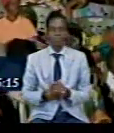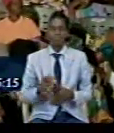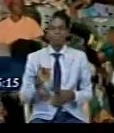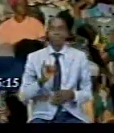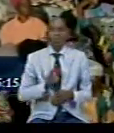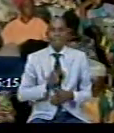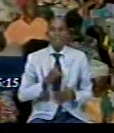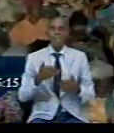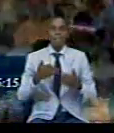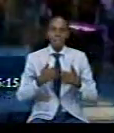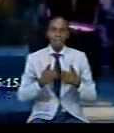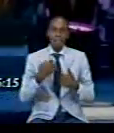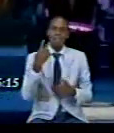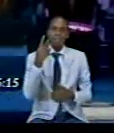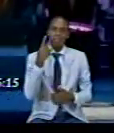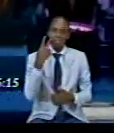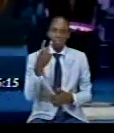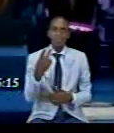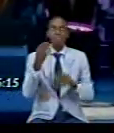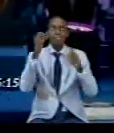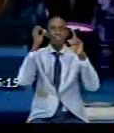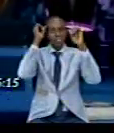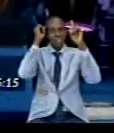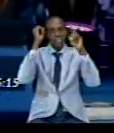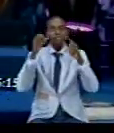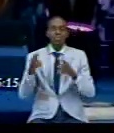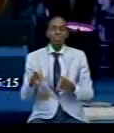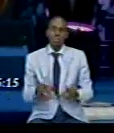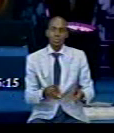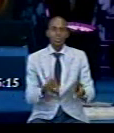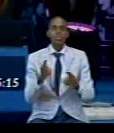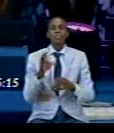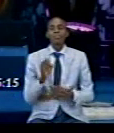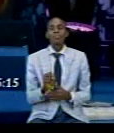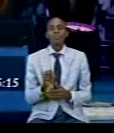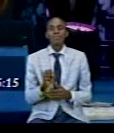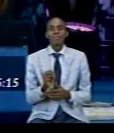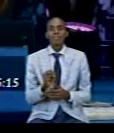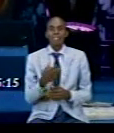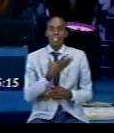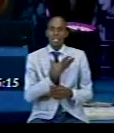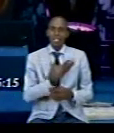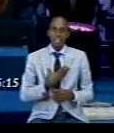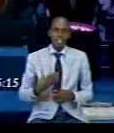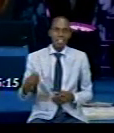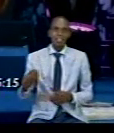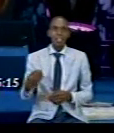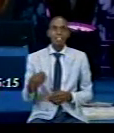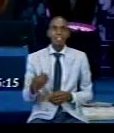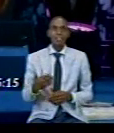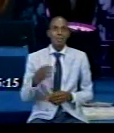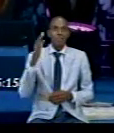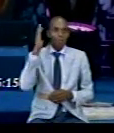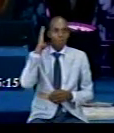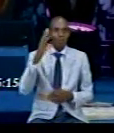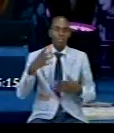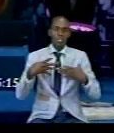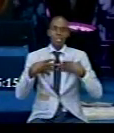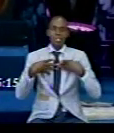seen his ways, and I will heal him.